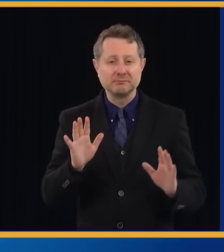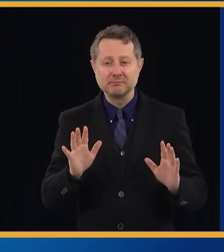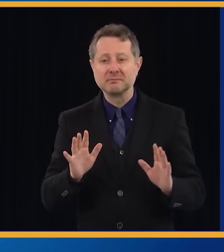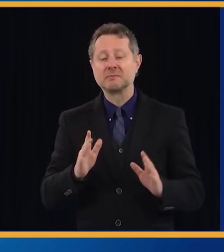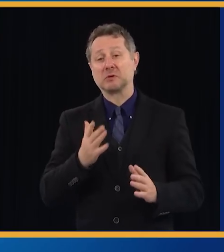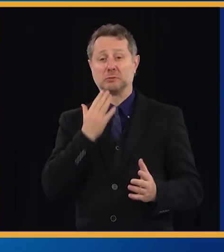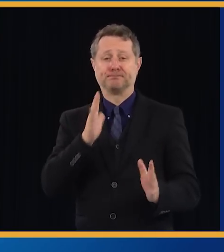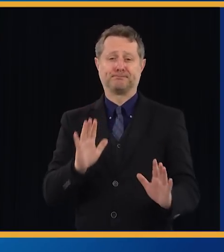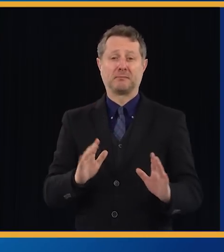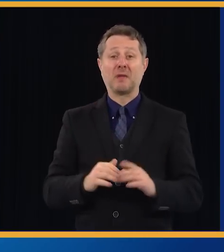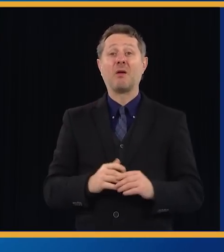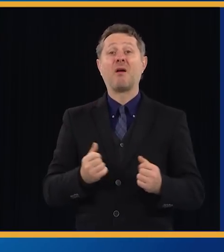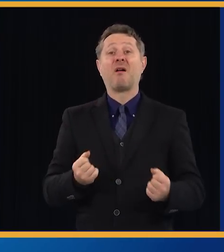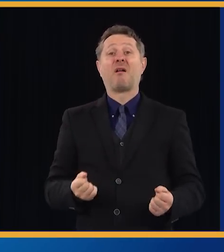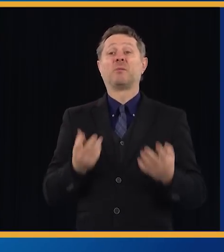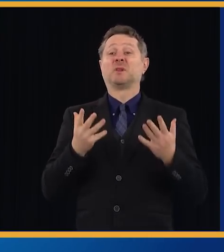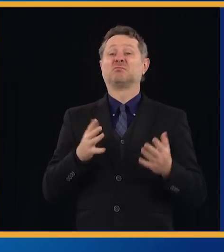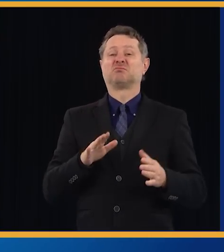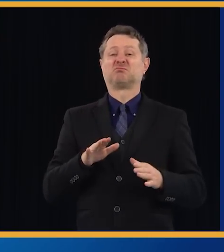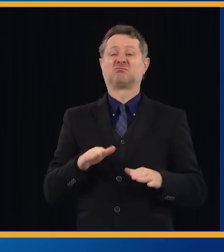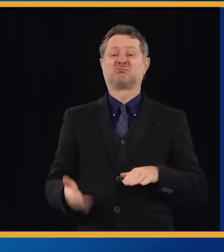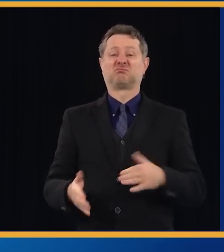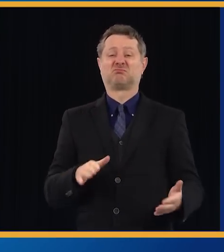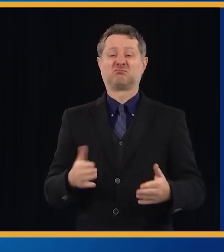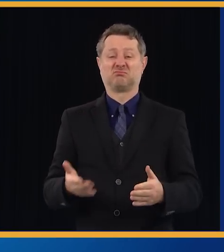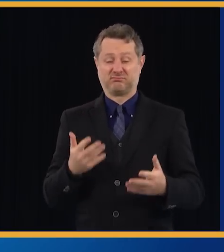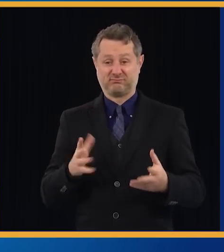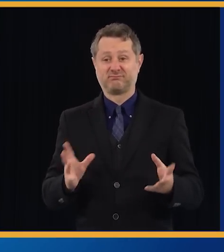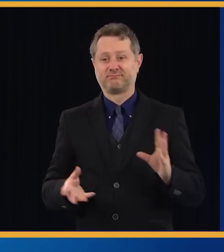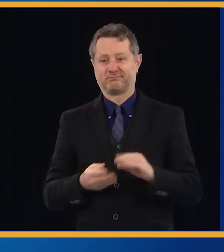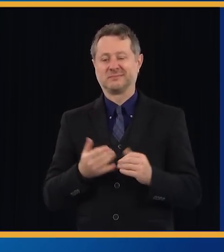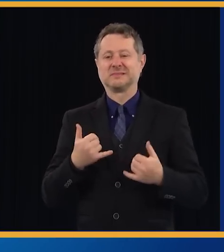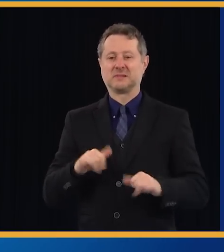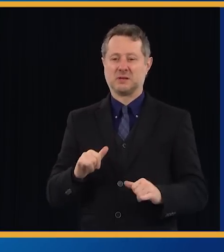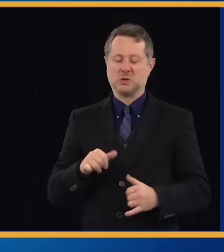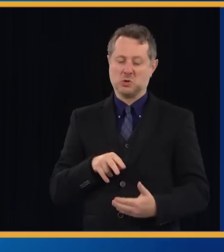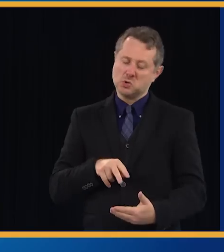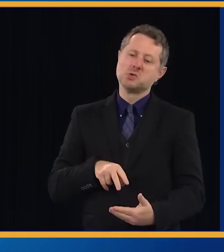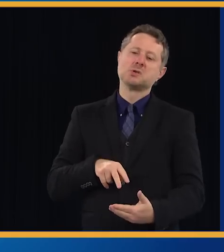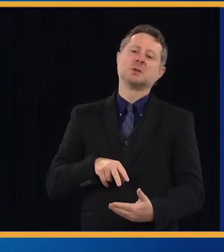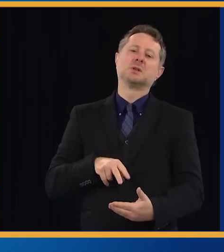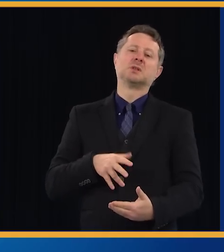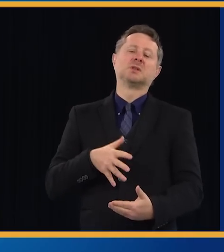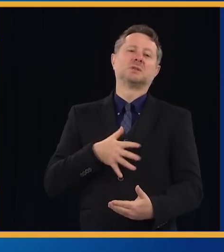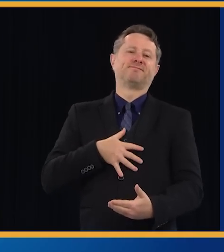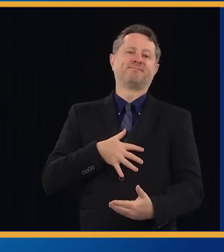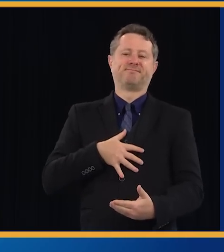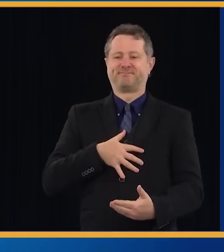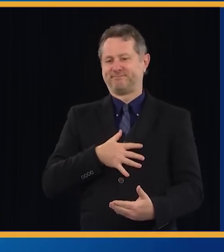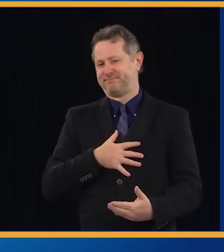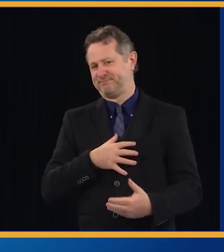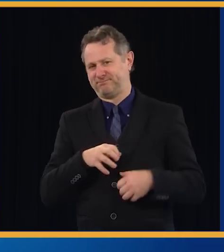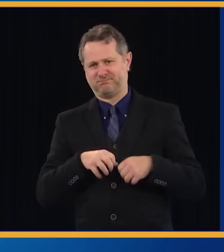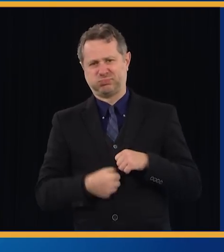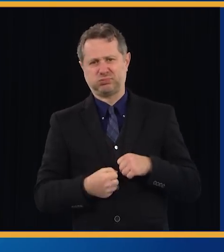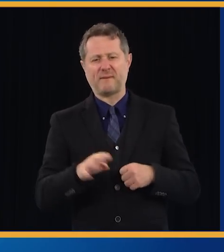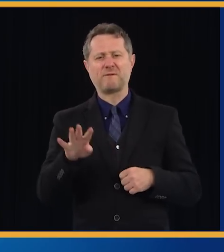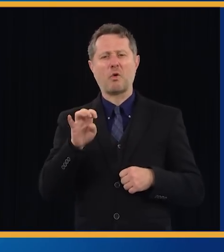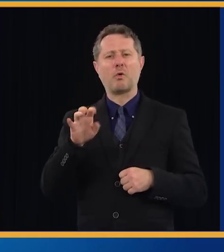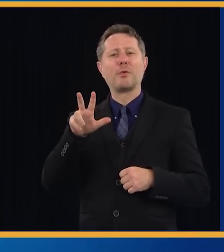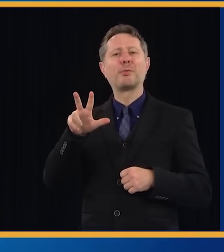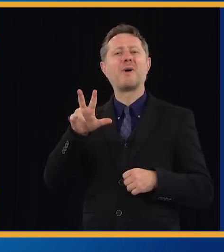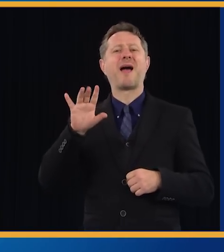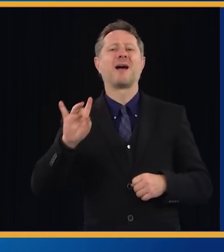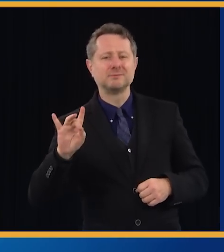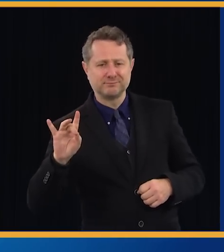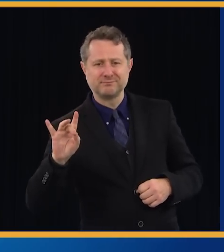Number of lives lost is still breathtakingly tragic, 438. That number is not